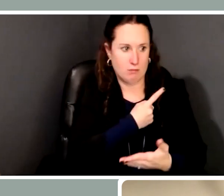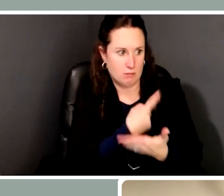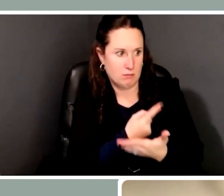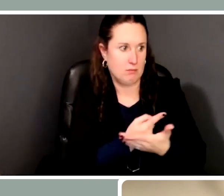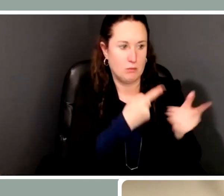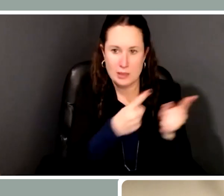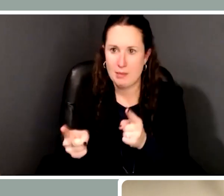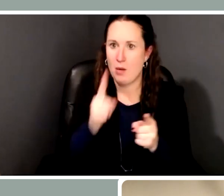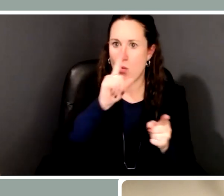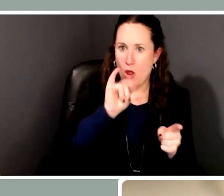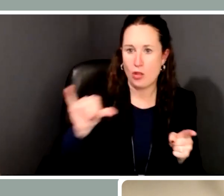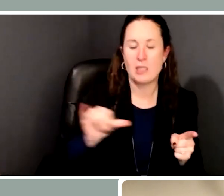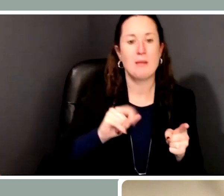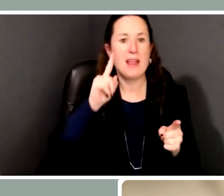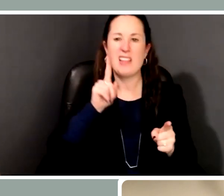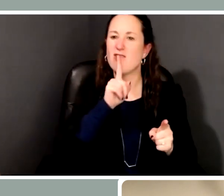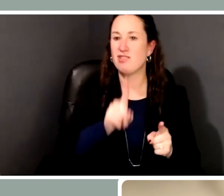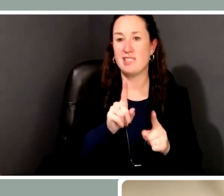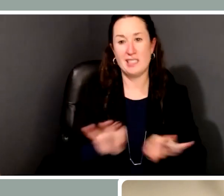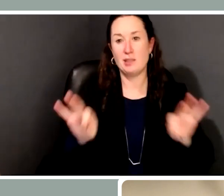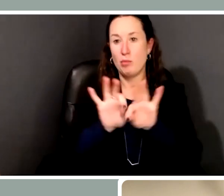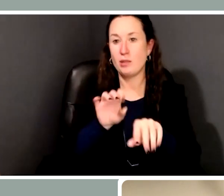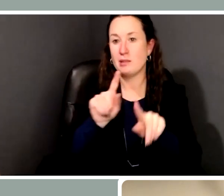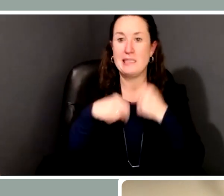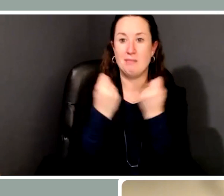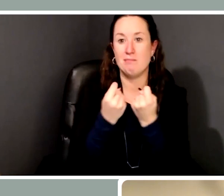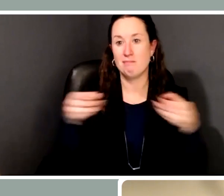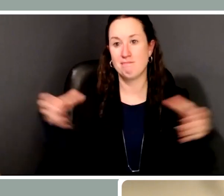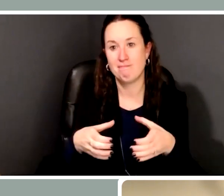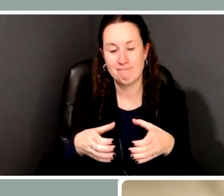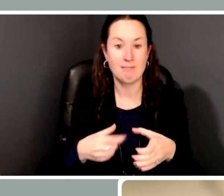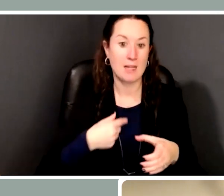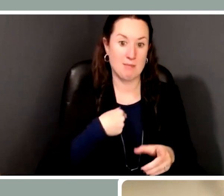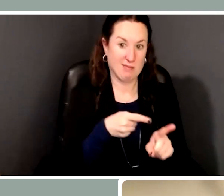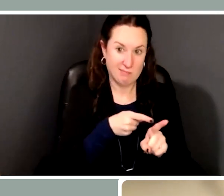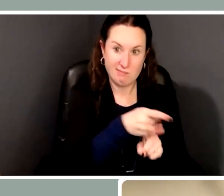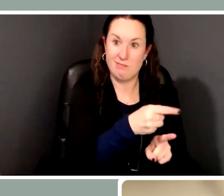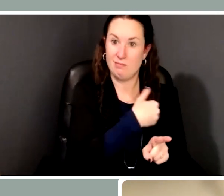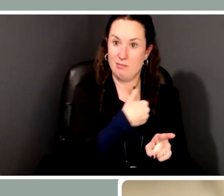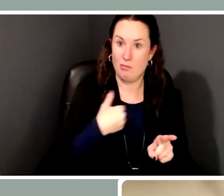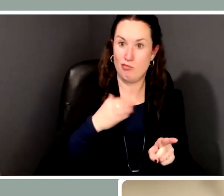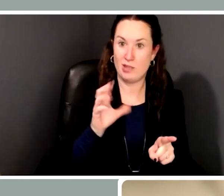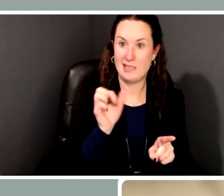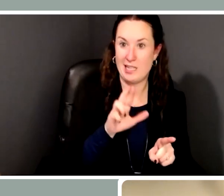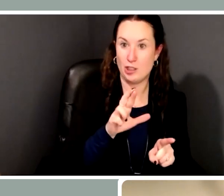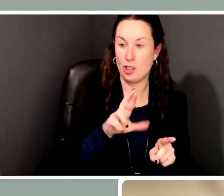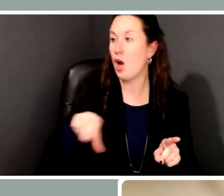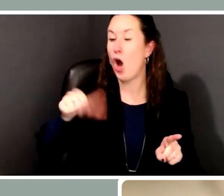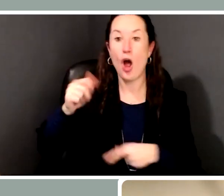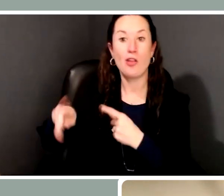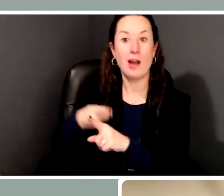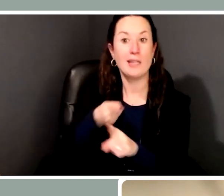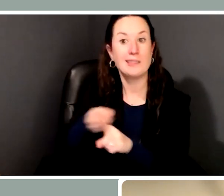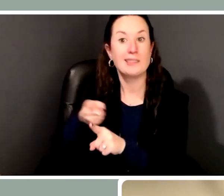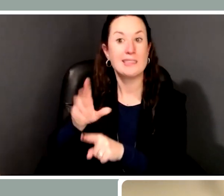it speaks to the fact that it's important to work as a team. I specialize only in breast cancer. I can't treat any other types of cancer,